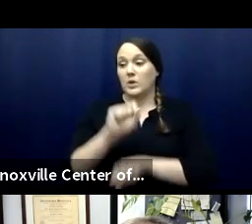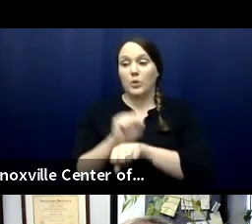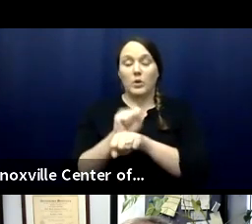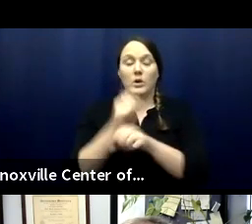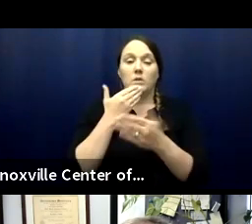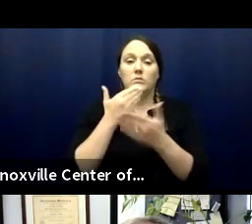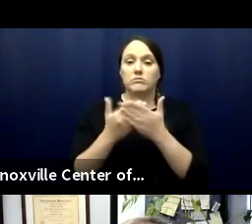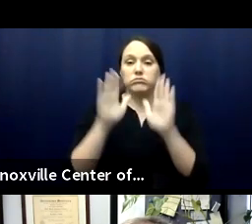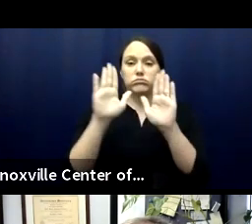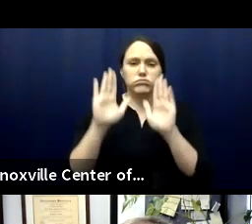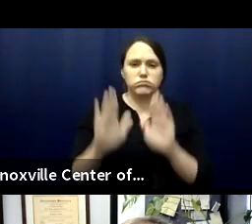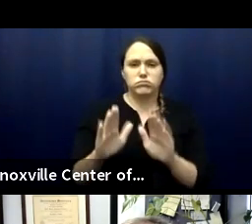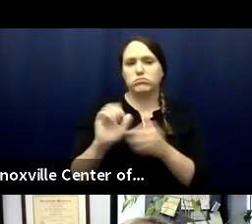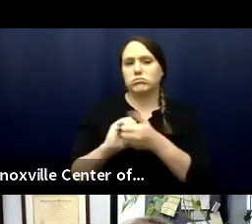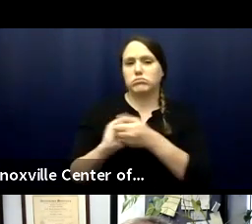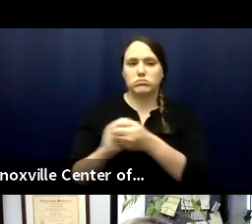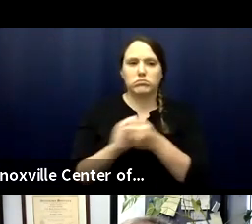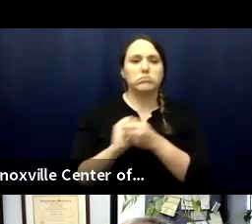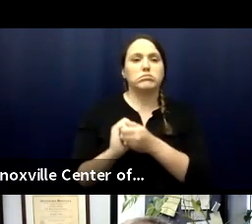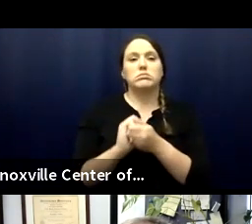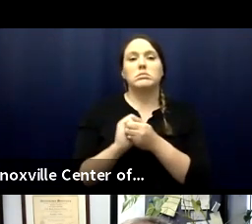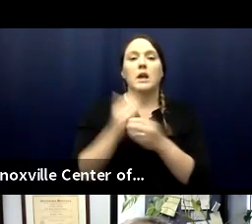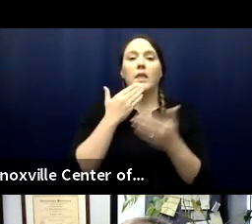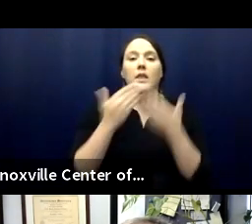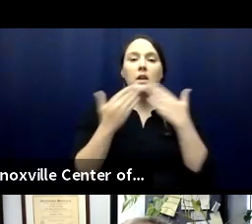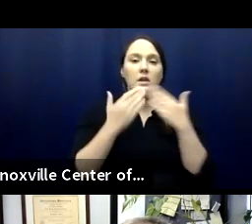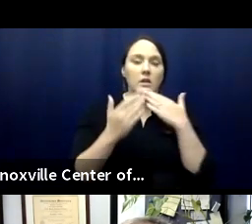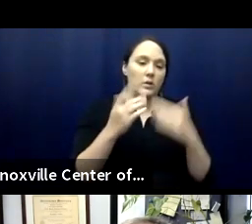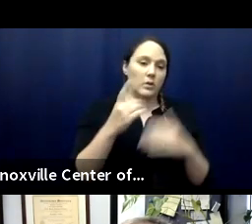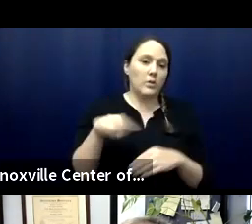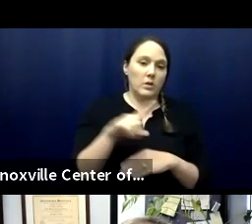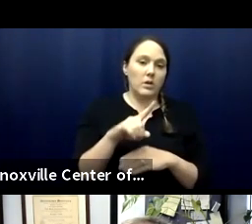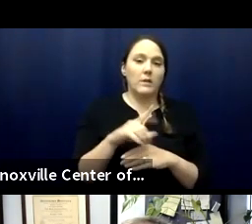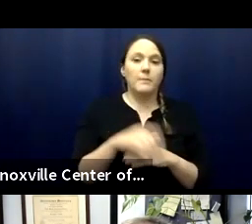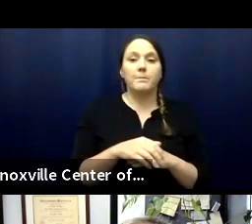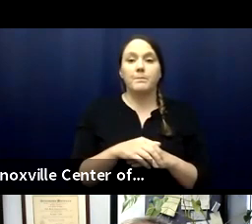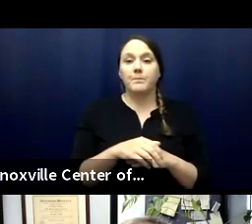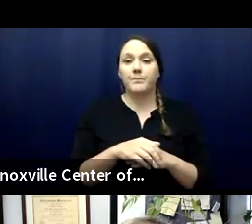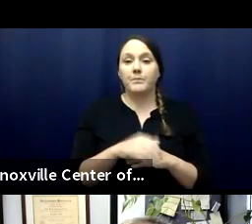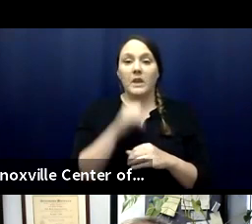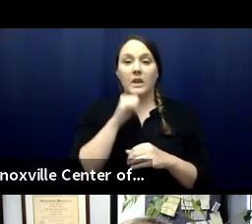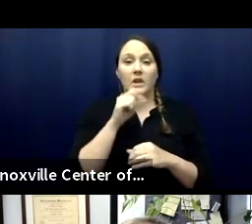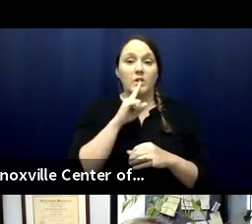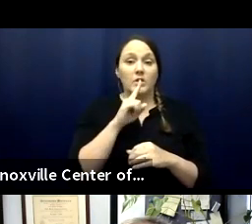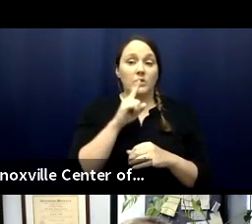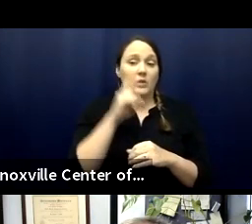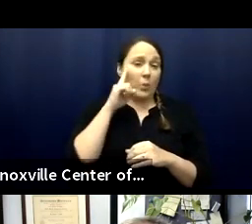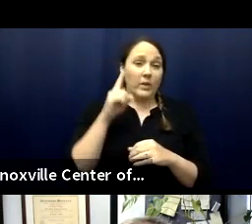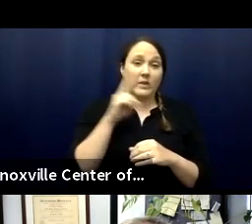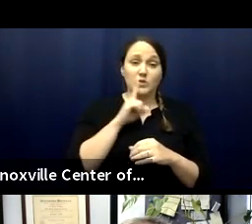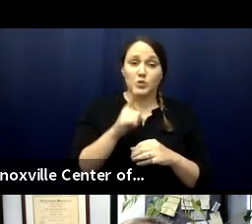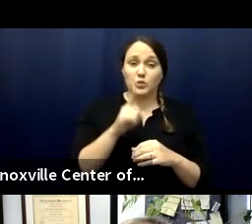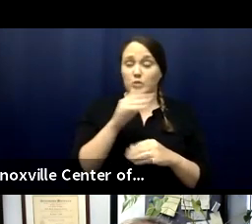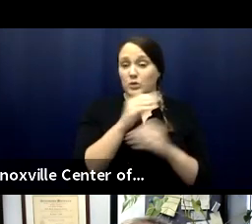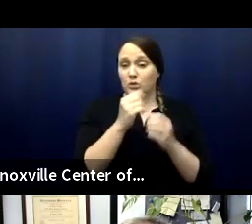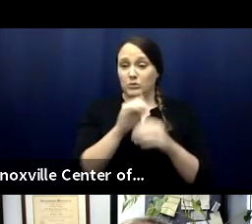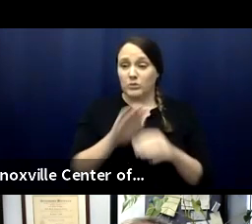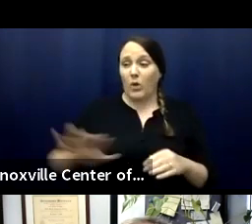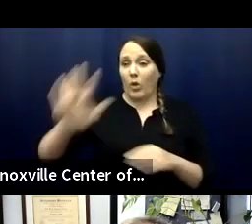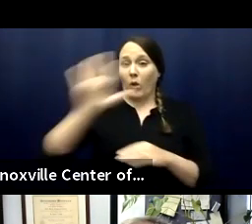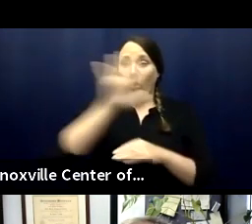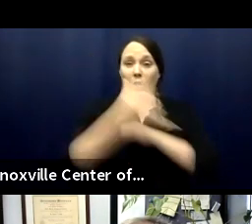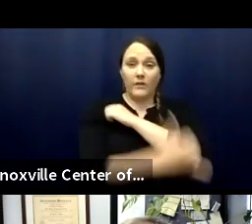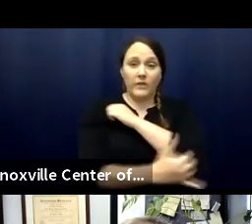And just thank you guys for doing that. I don't think that's true across the country of the hospitals coming together and working like they have